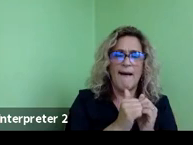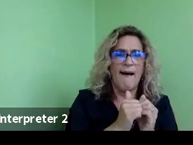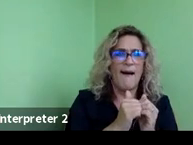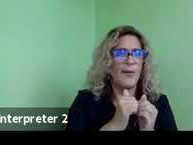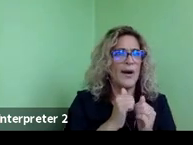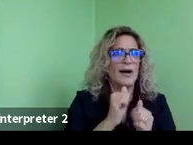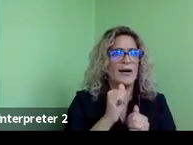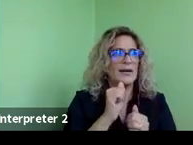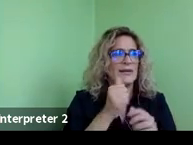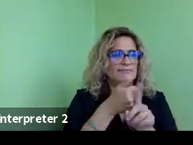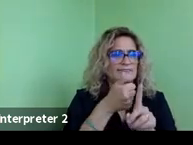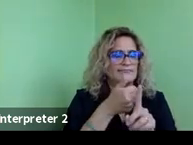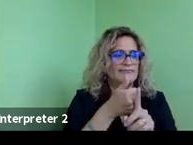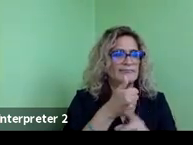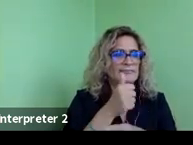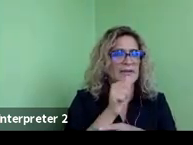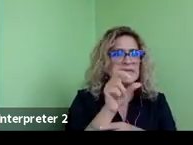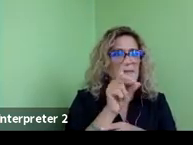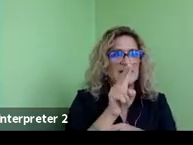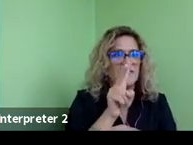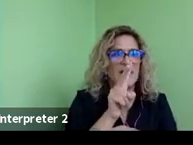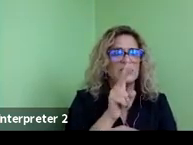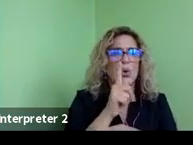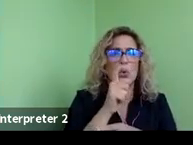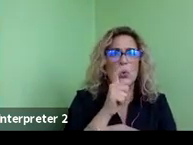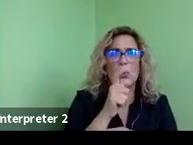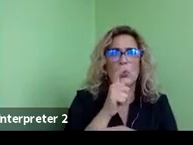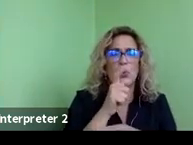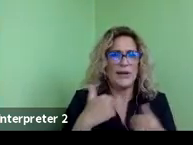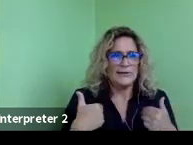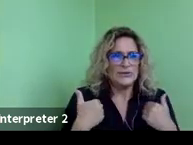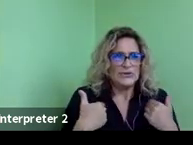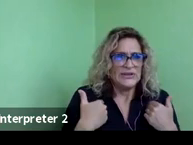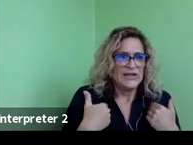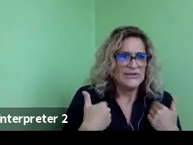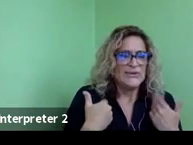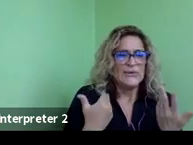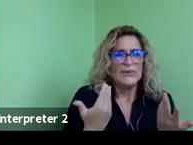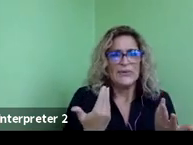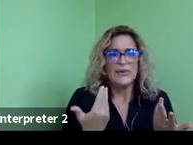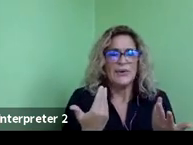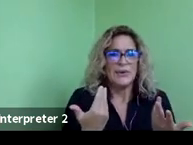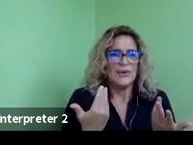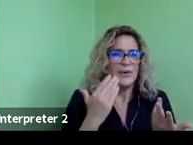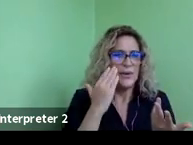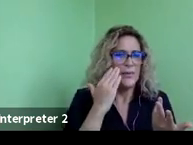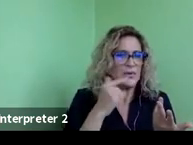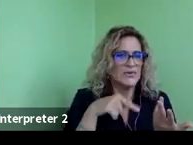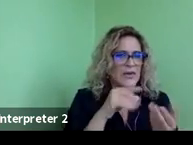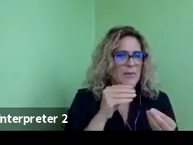is teenager or pre-adolescent, because they provide services to